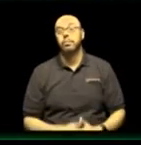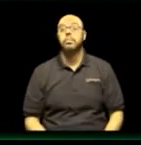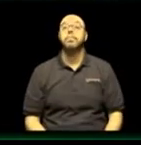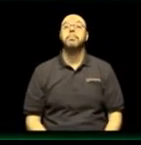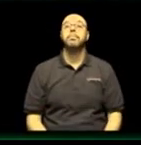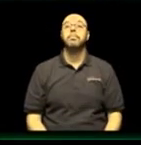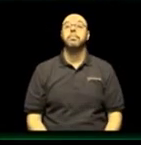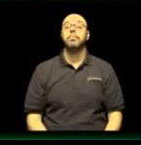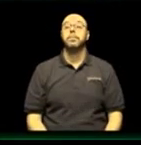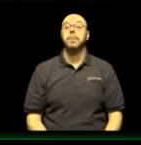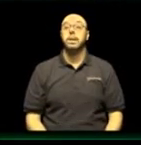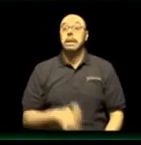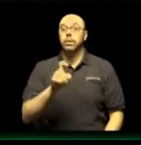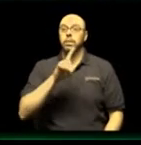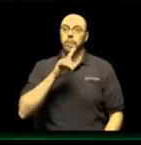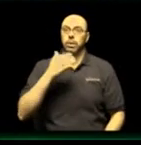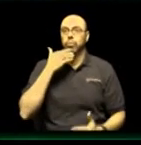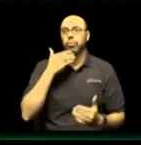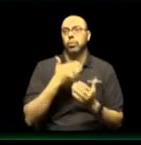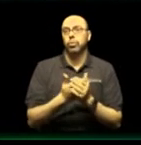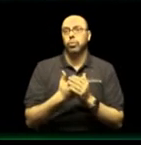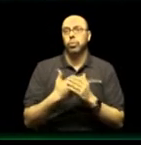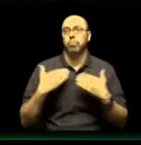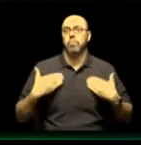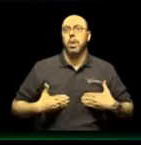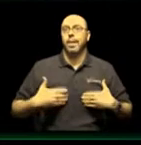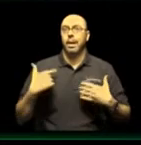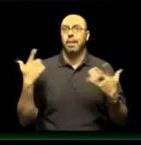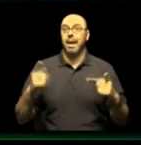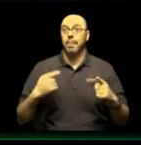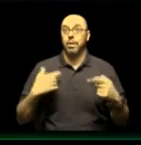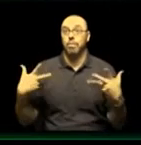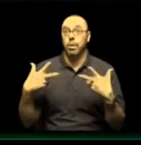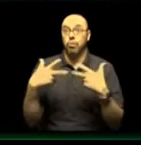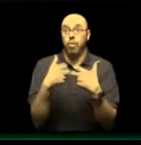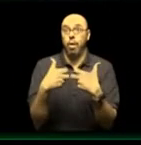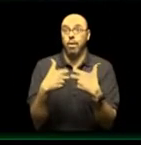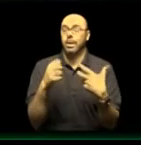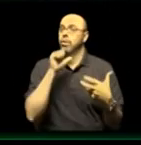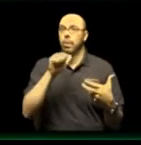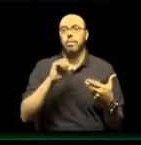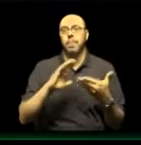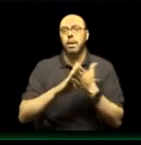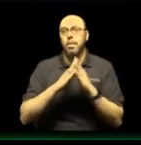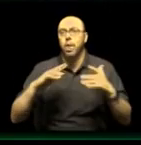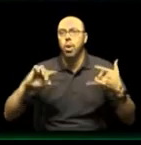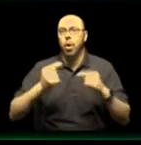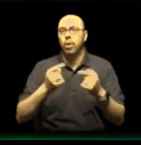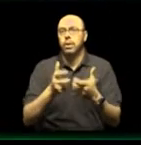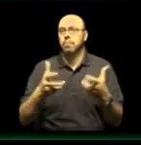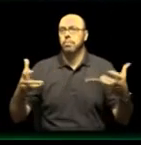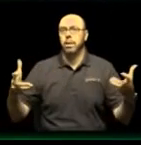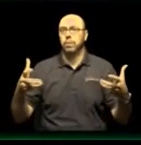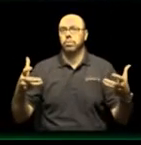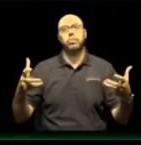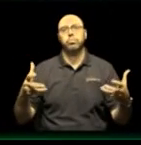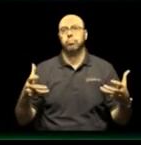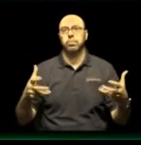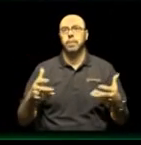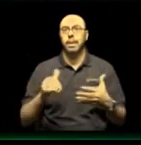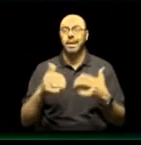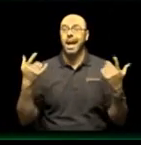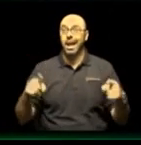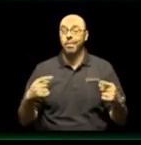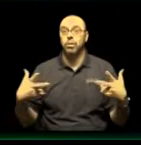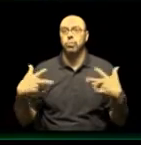Also, you have to be in good shape. When you crash, you don't get hurt as much. Yeah. Because if you get in bad shape, you crash, you hurt